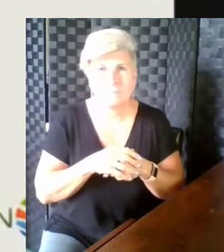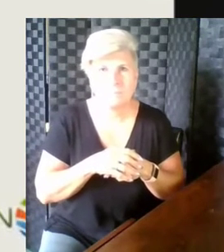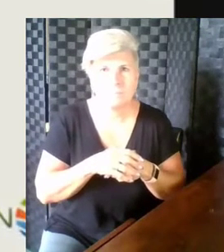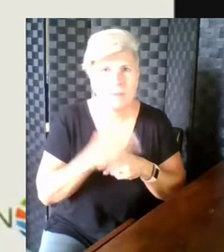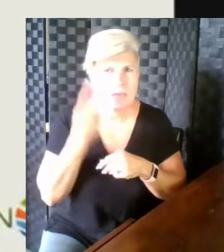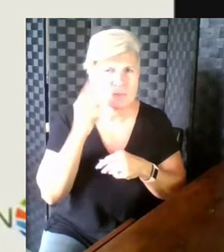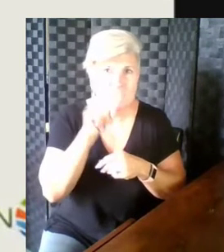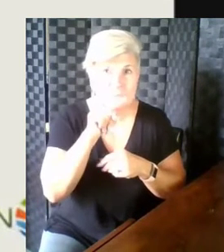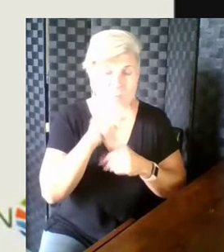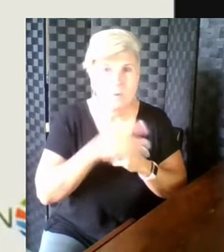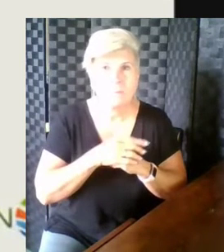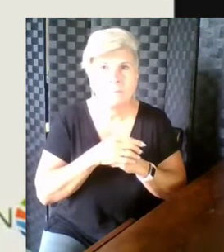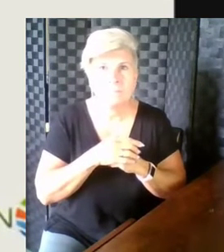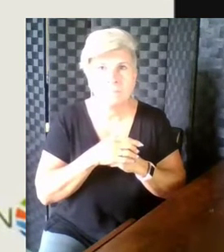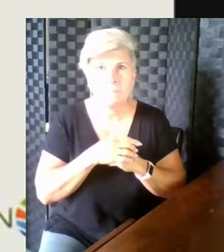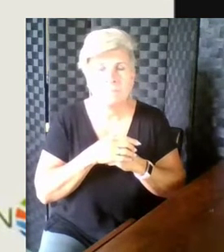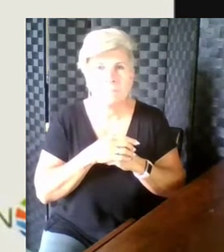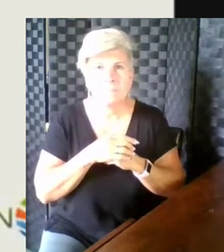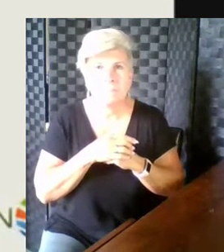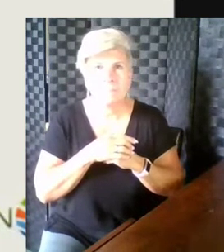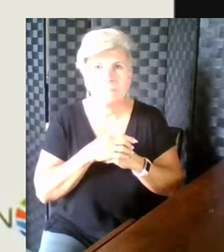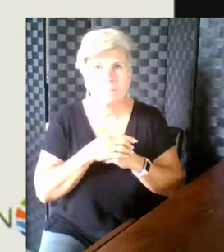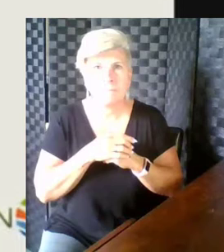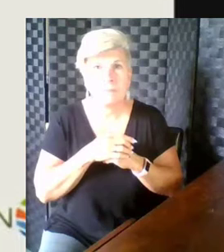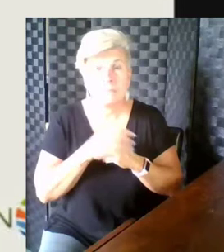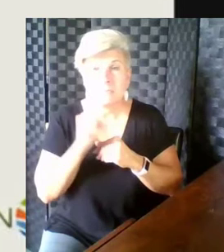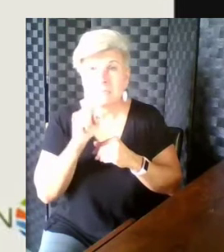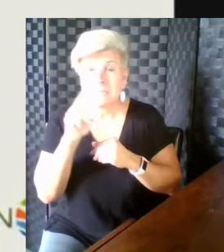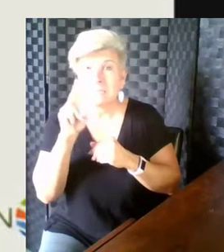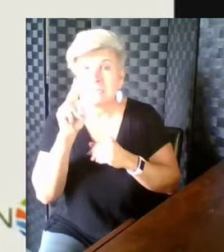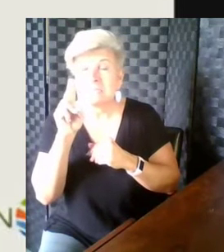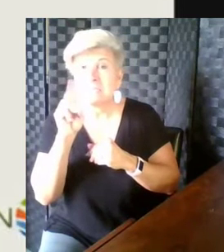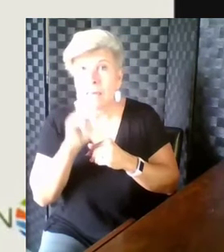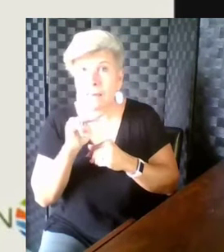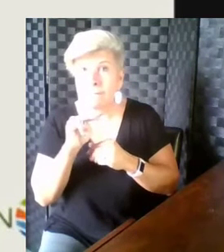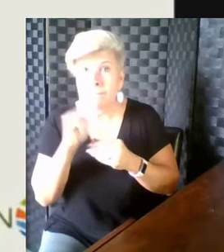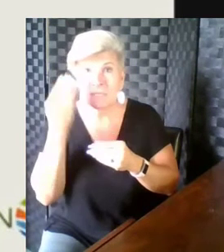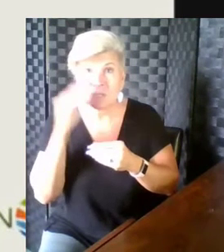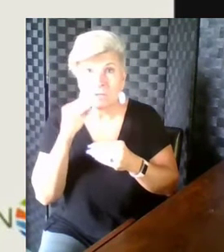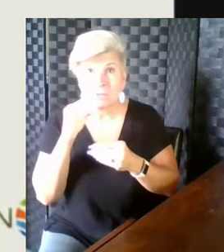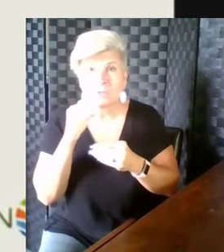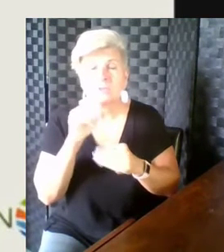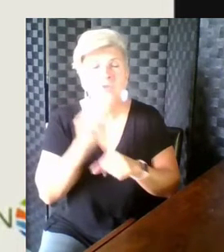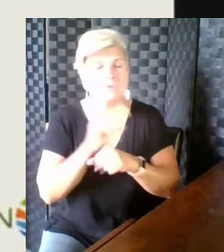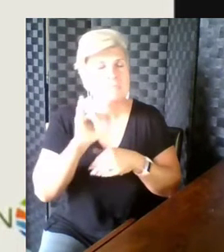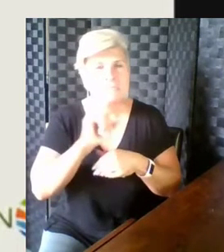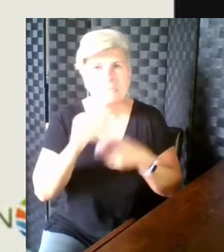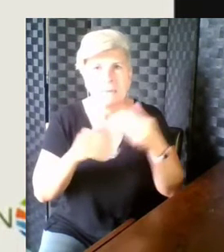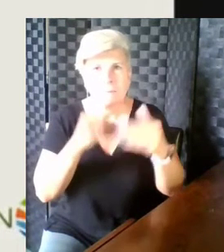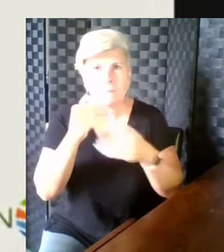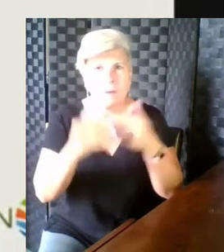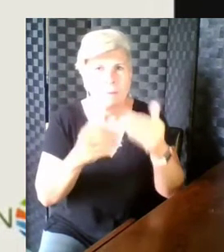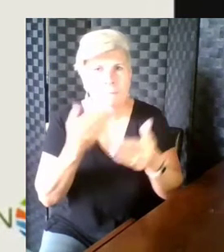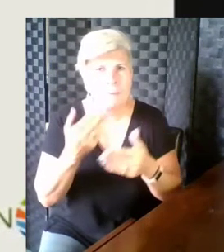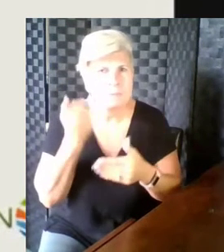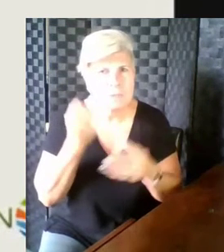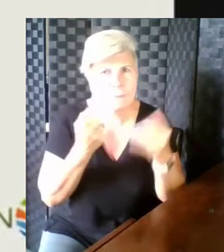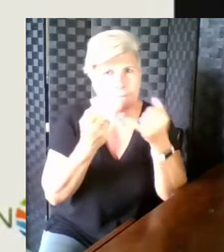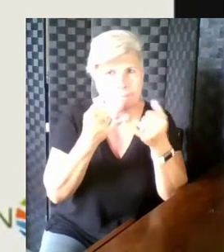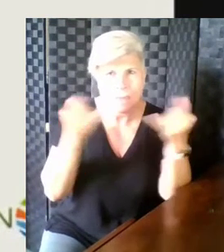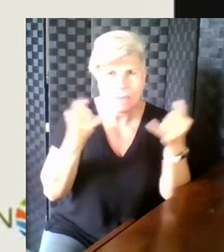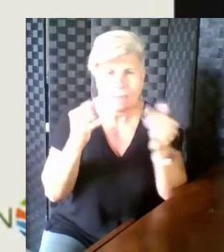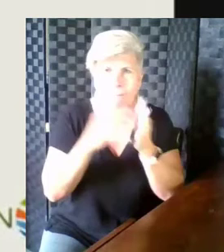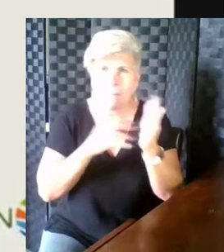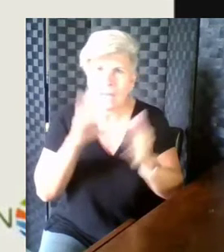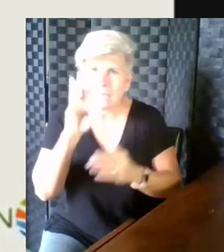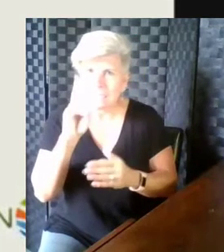Let's take a look at this question. When the sum is the unknown, you can use the same process. You may encounter a question such as blank minus 6